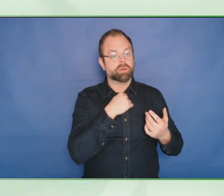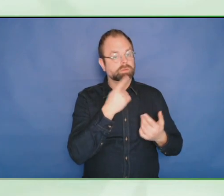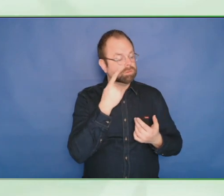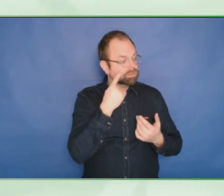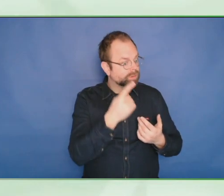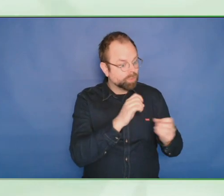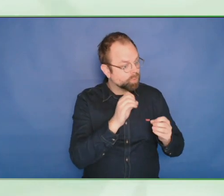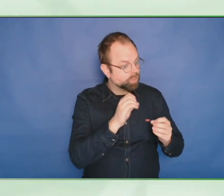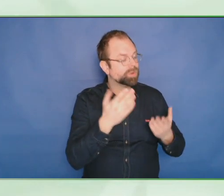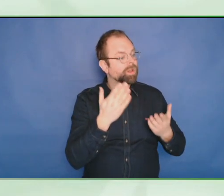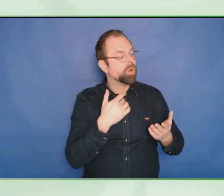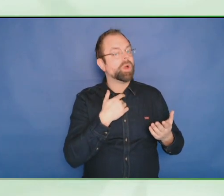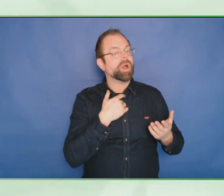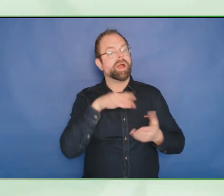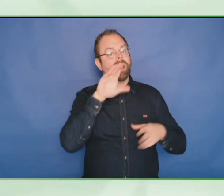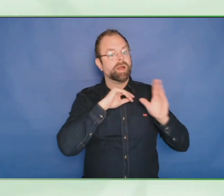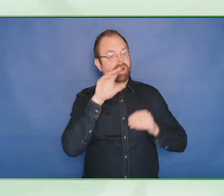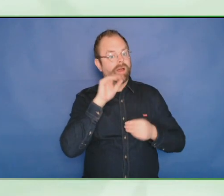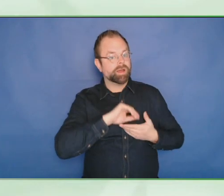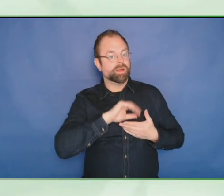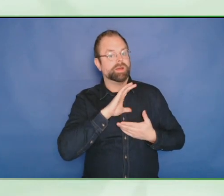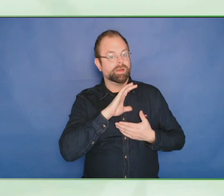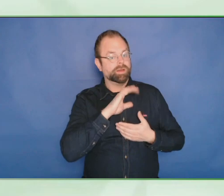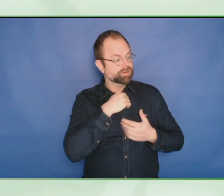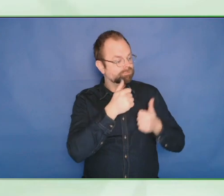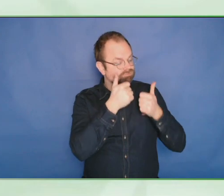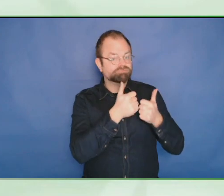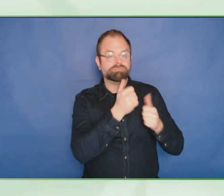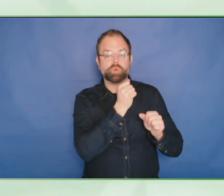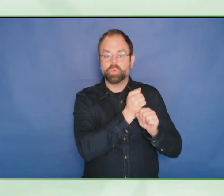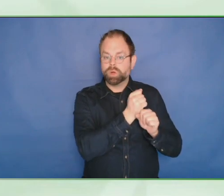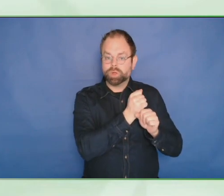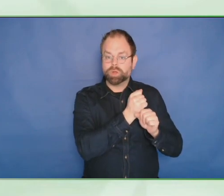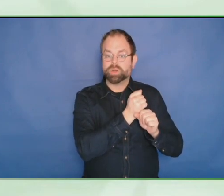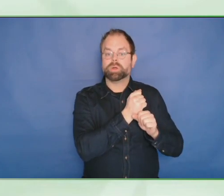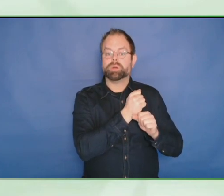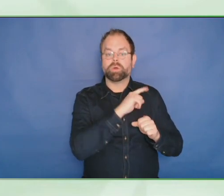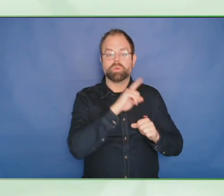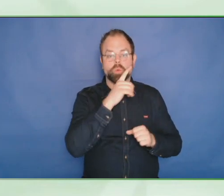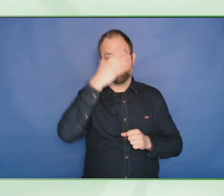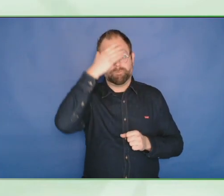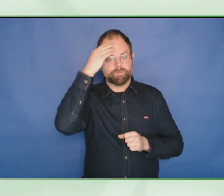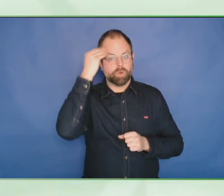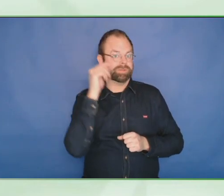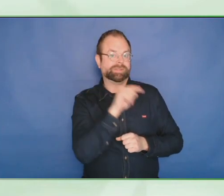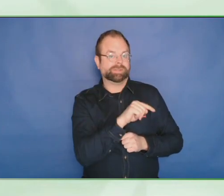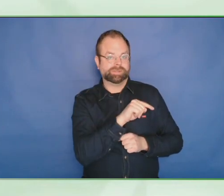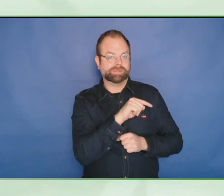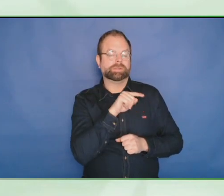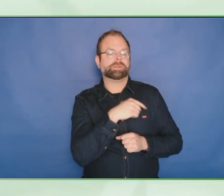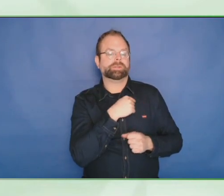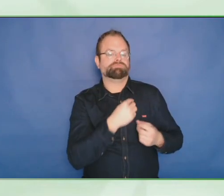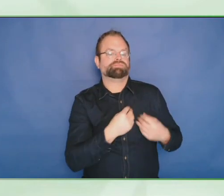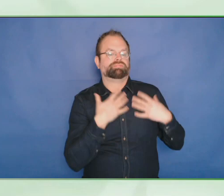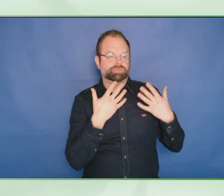It's unforgettable. So at the beginning, he didn't allow, he did at all. But the woman